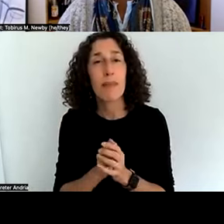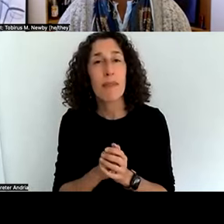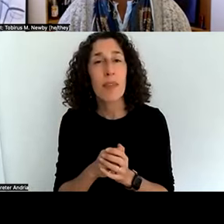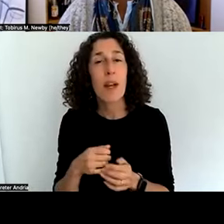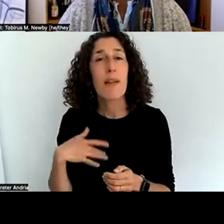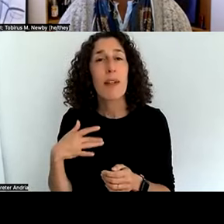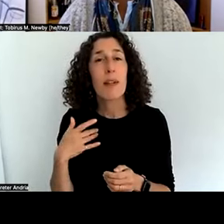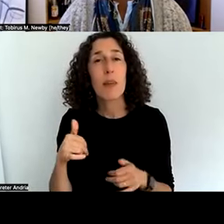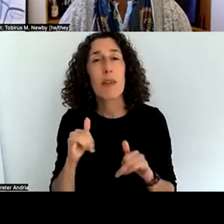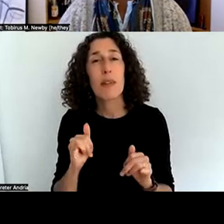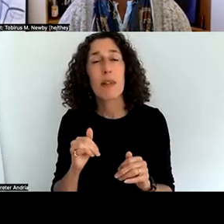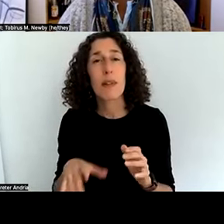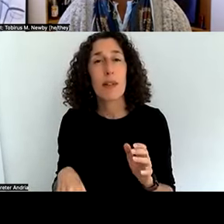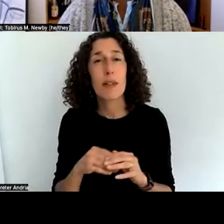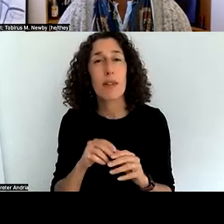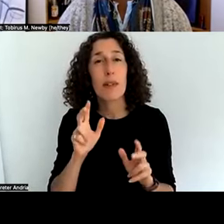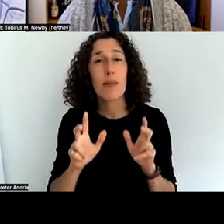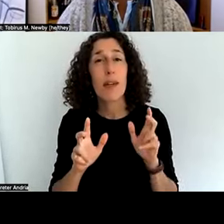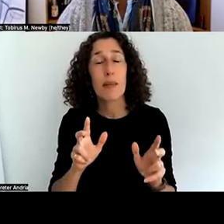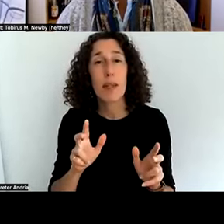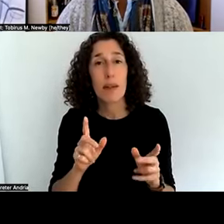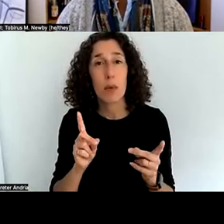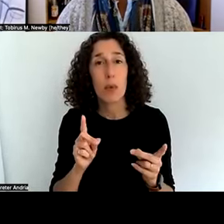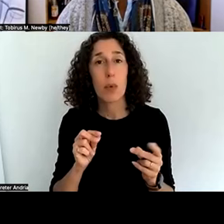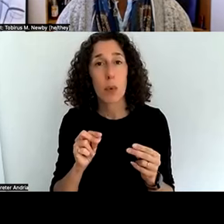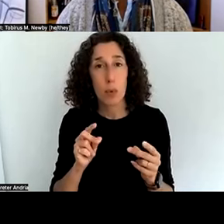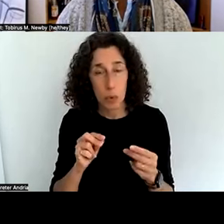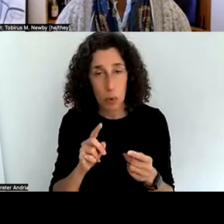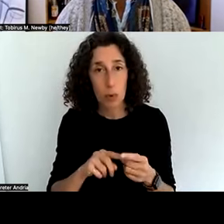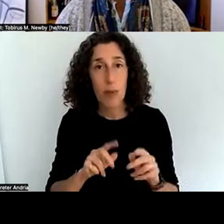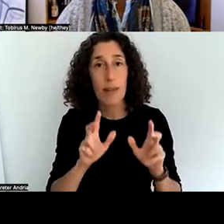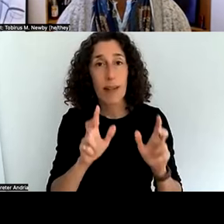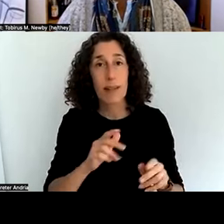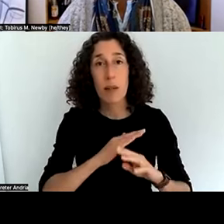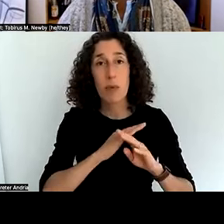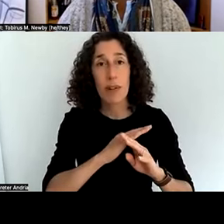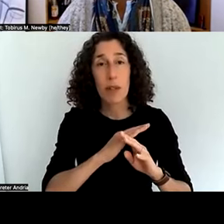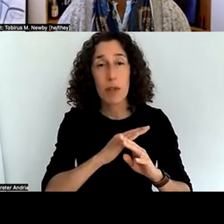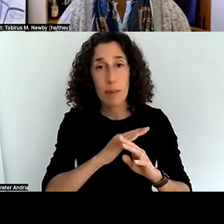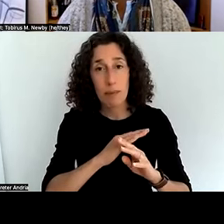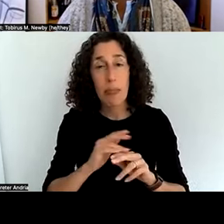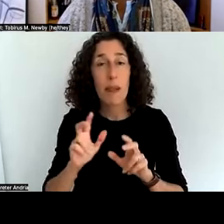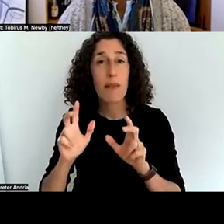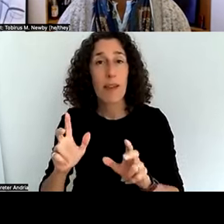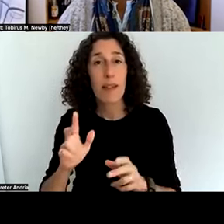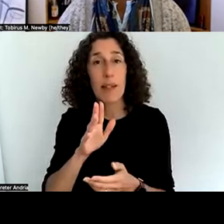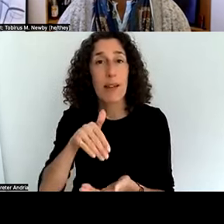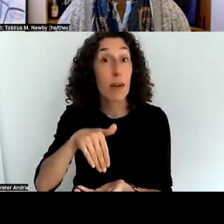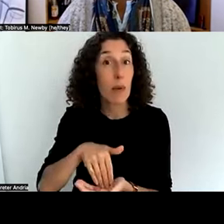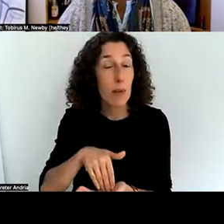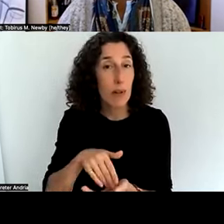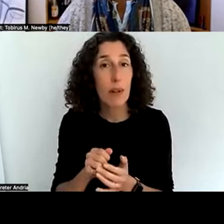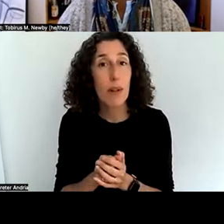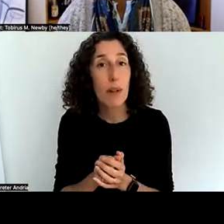investment that needs to be done, investment in prevention or investment in centers and that kind of thing. Because when we